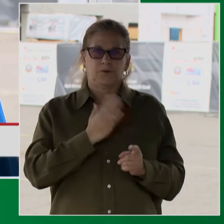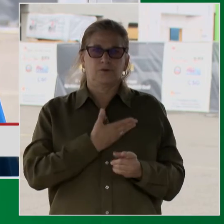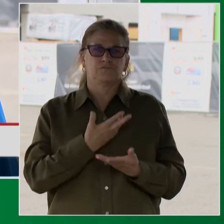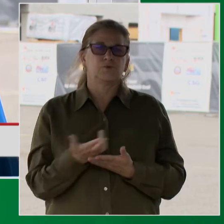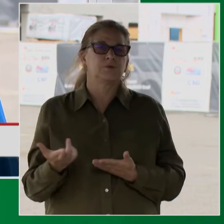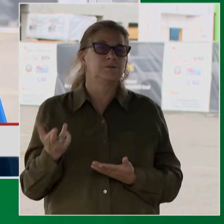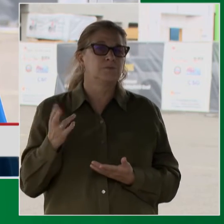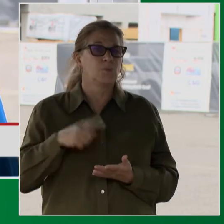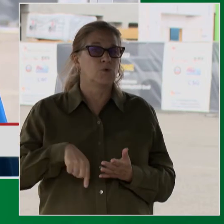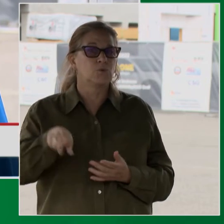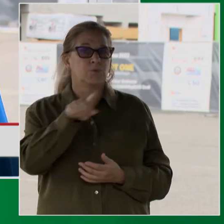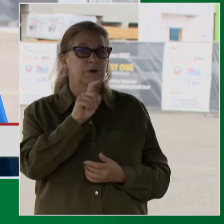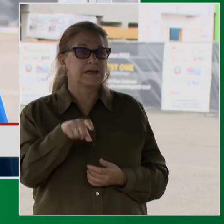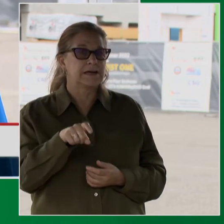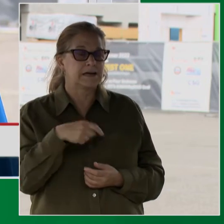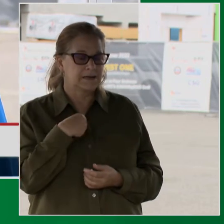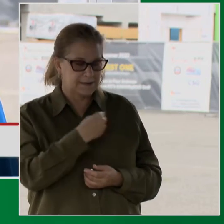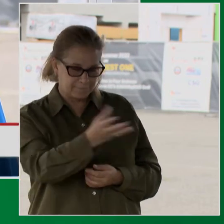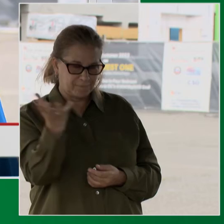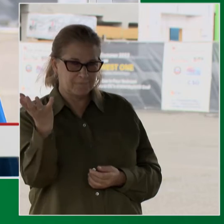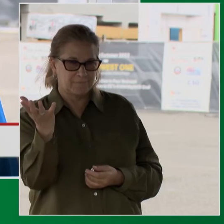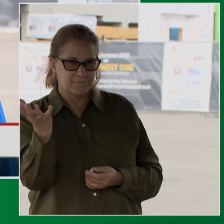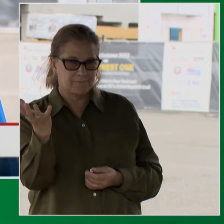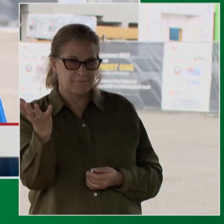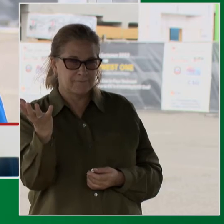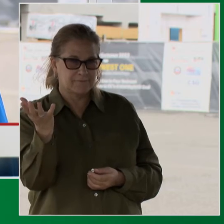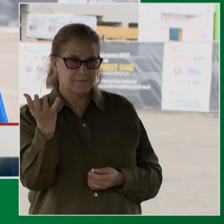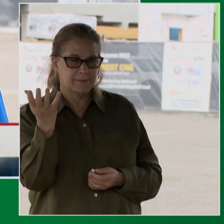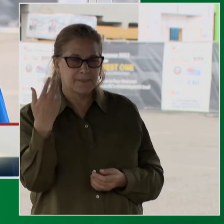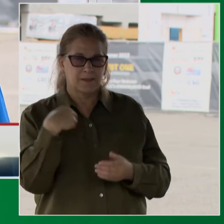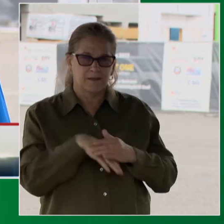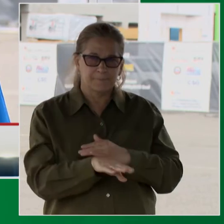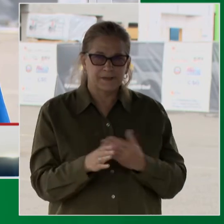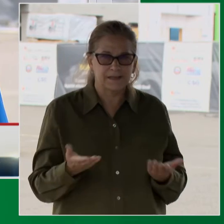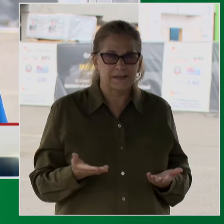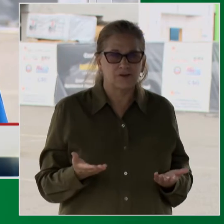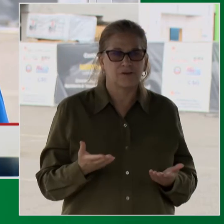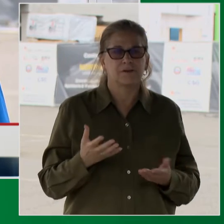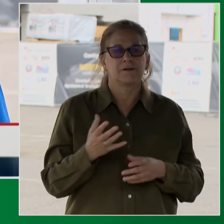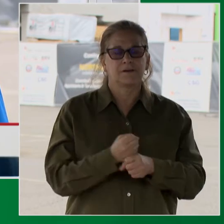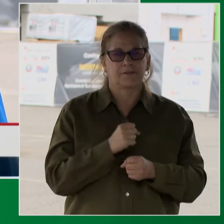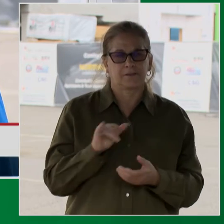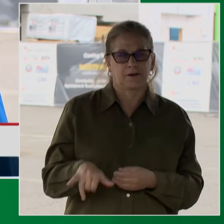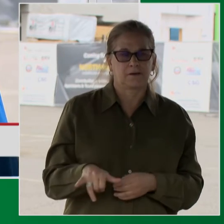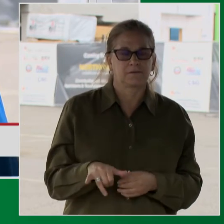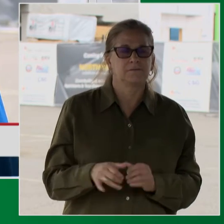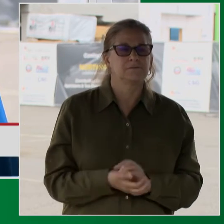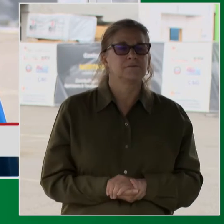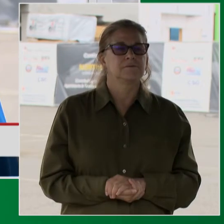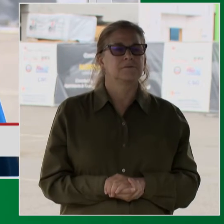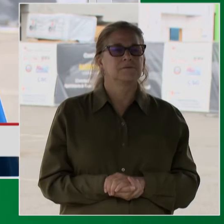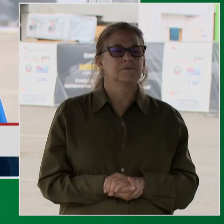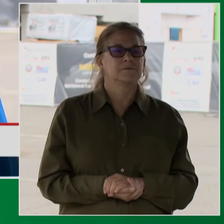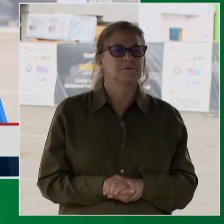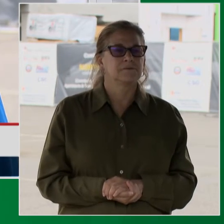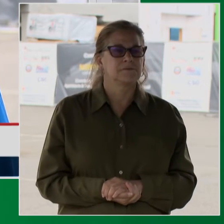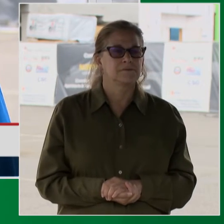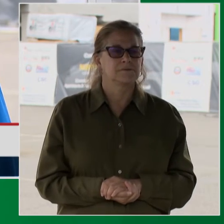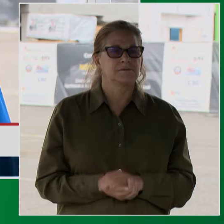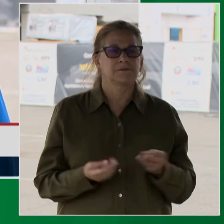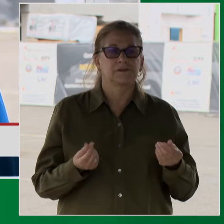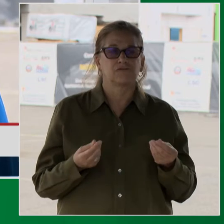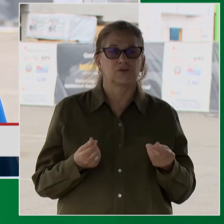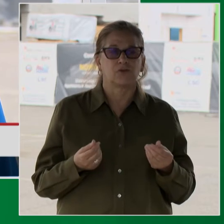be able to make sure businesses can't just get the introductory types of things, but also the secondary and tertiary types of resources that they need to be able to continue